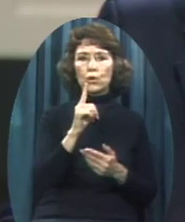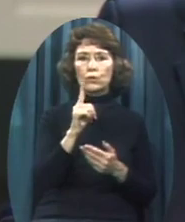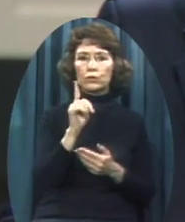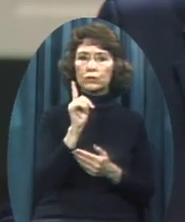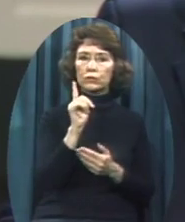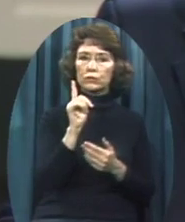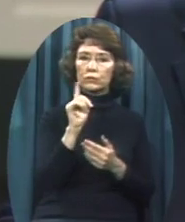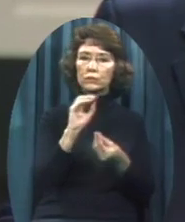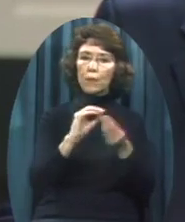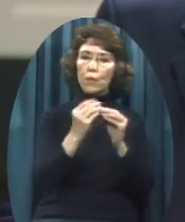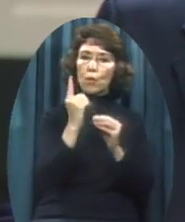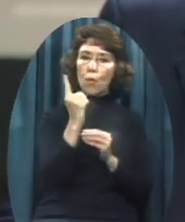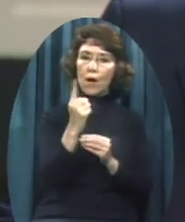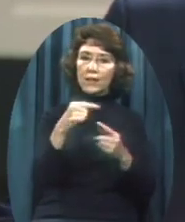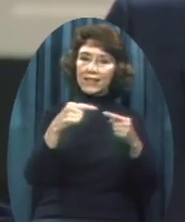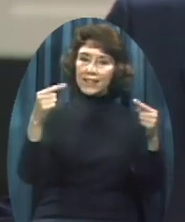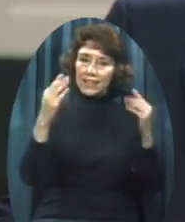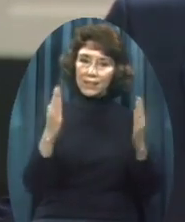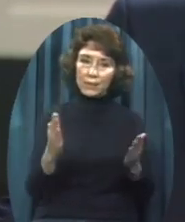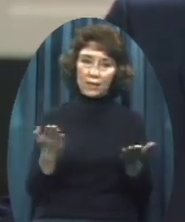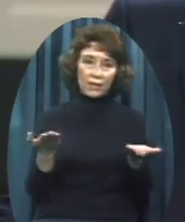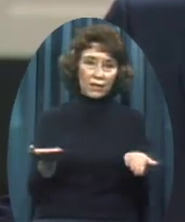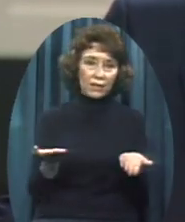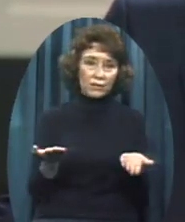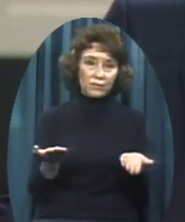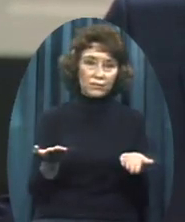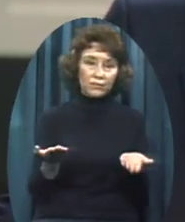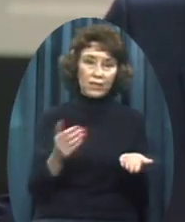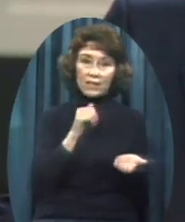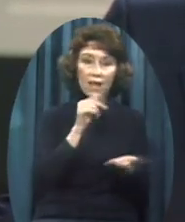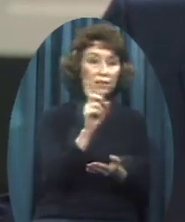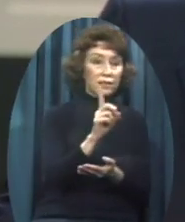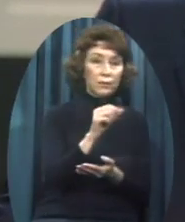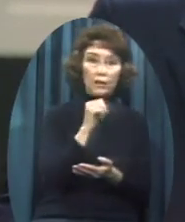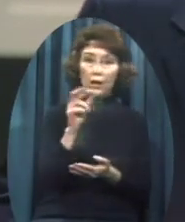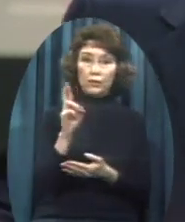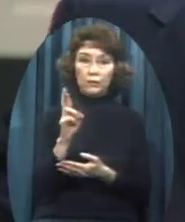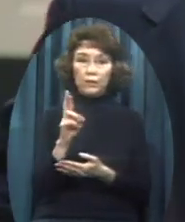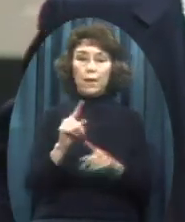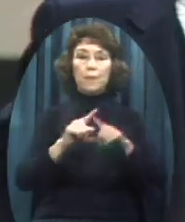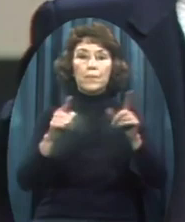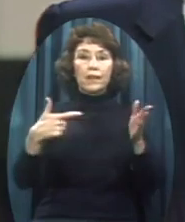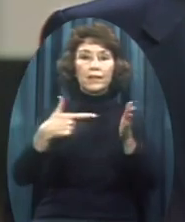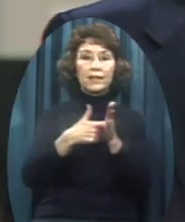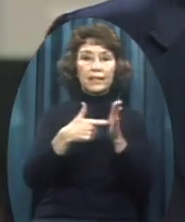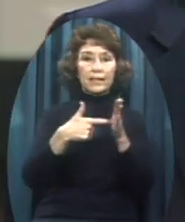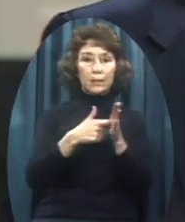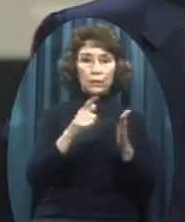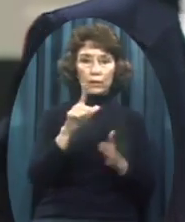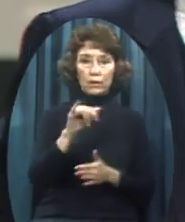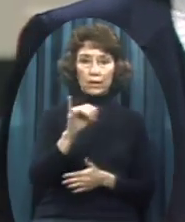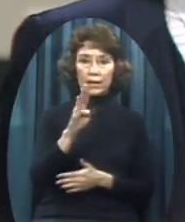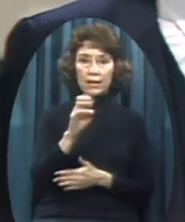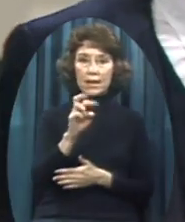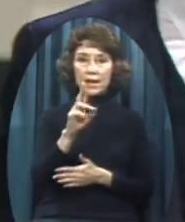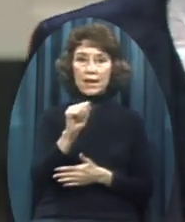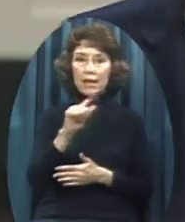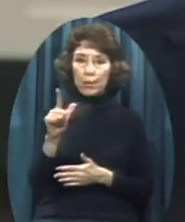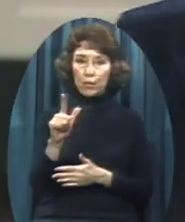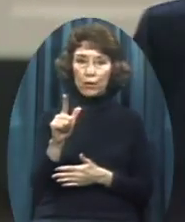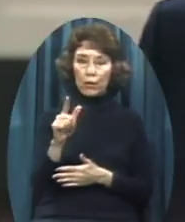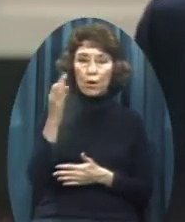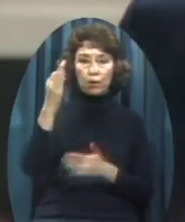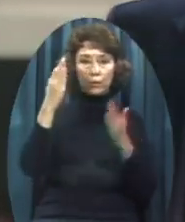liberals? No. The liberal clergymen. God bless these liberal clergymen who